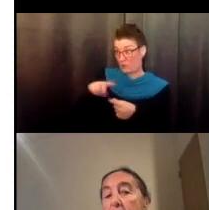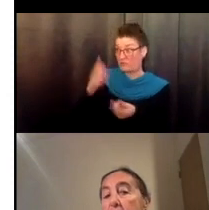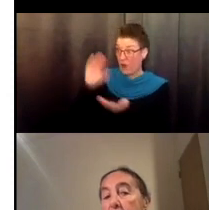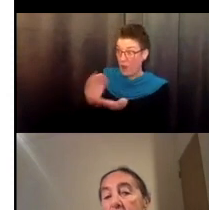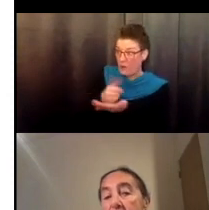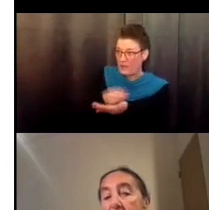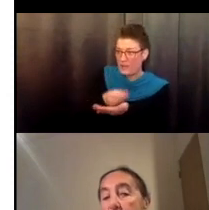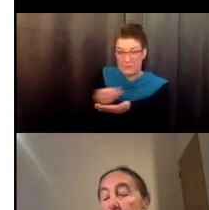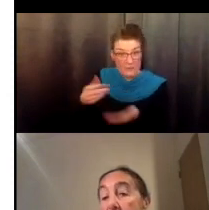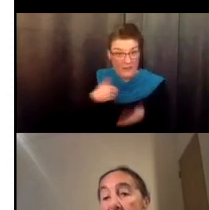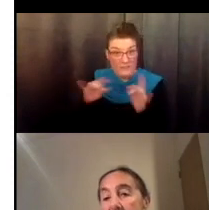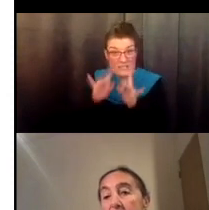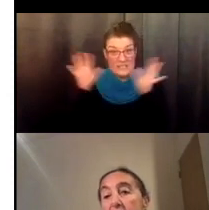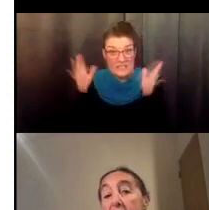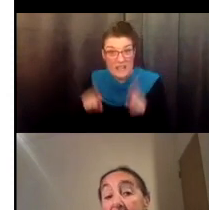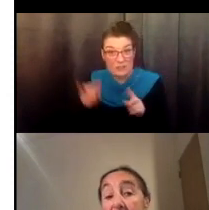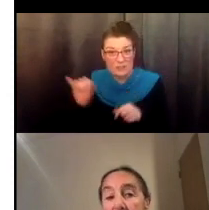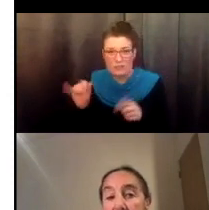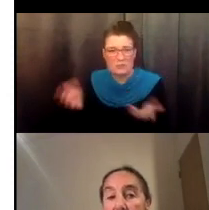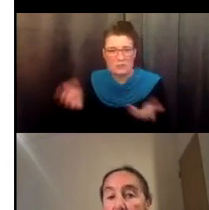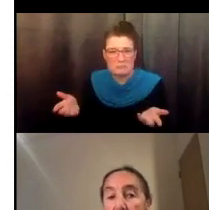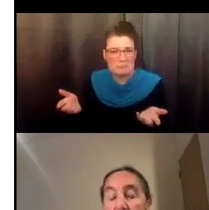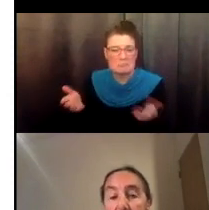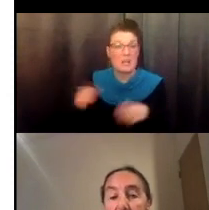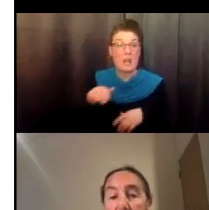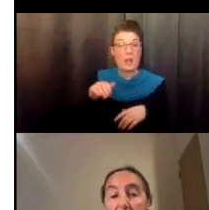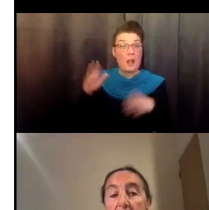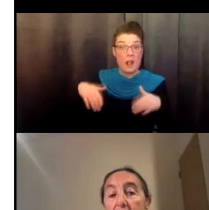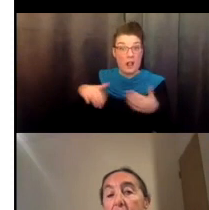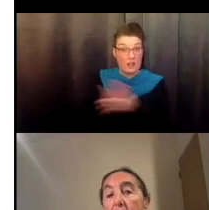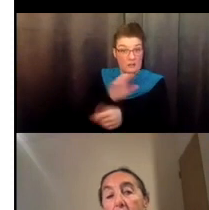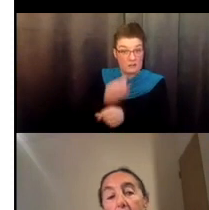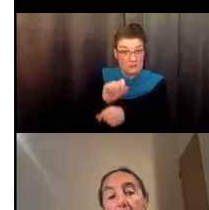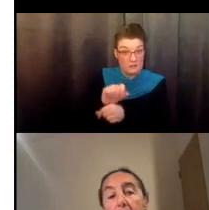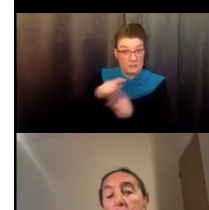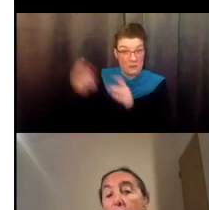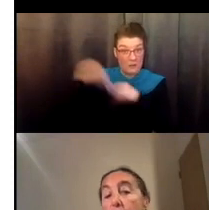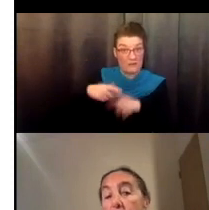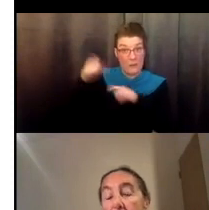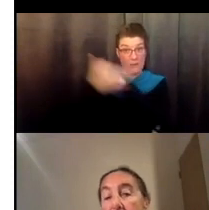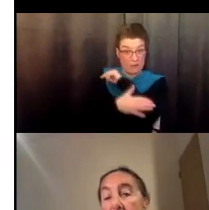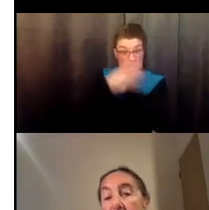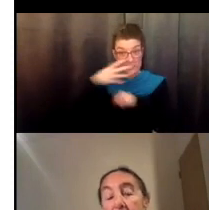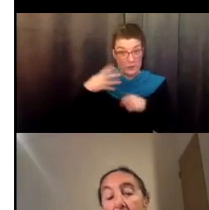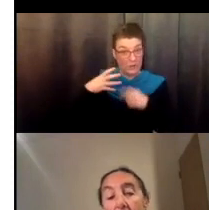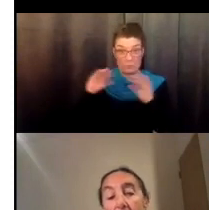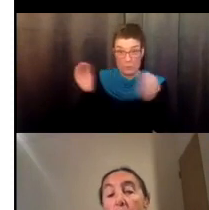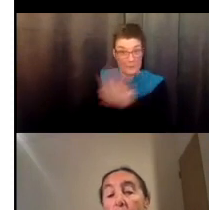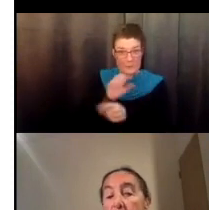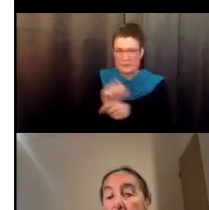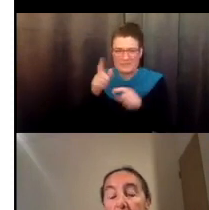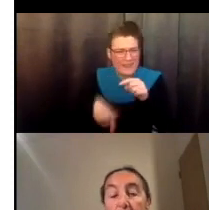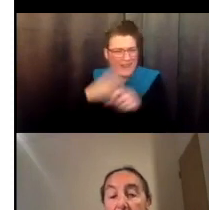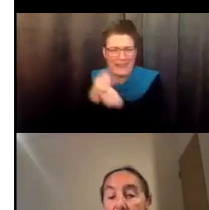insurance. Undocumented immigrants can't get disaster assistance. Tribal communities are